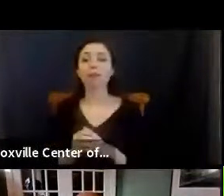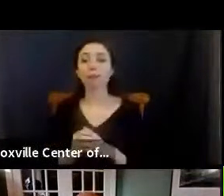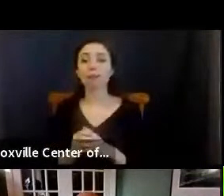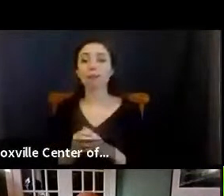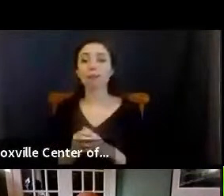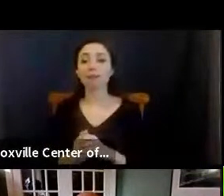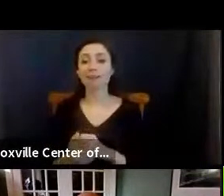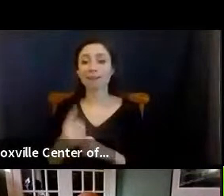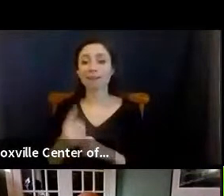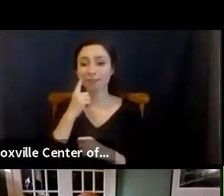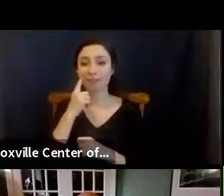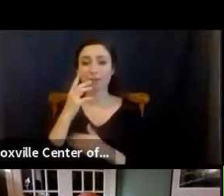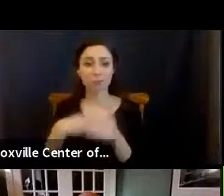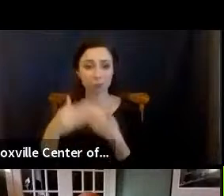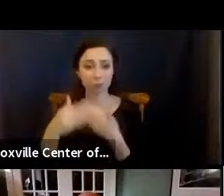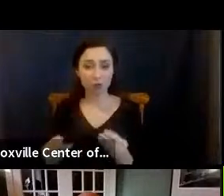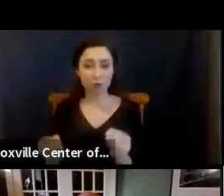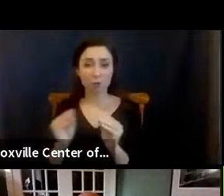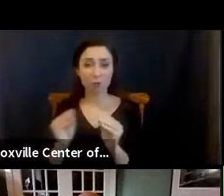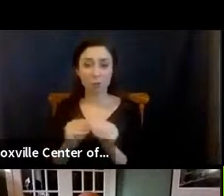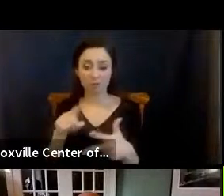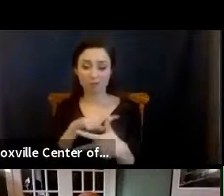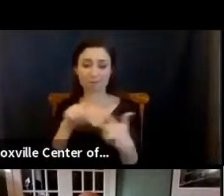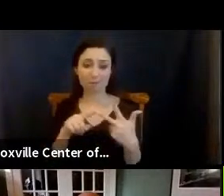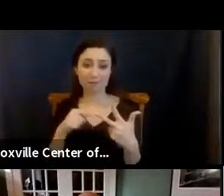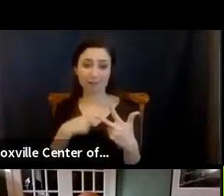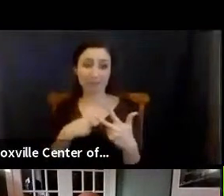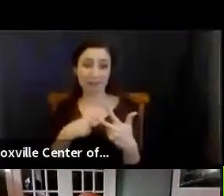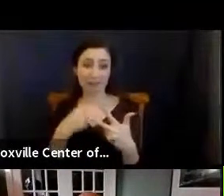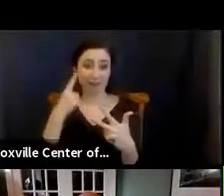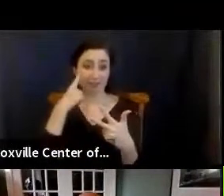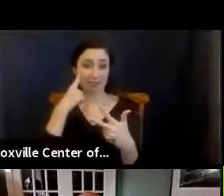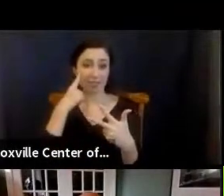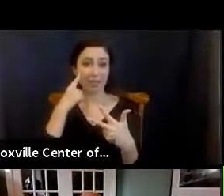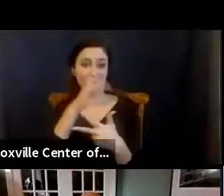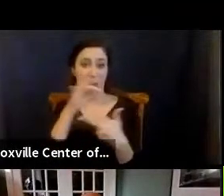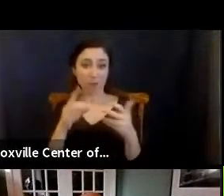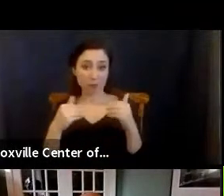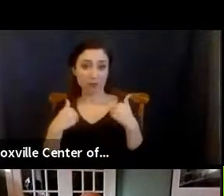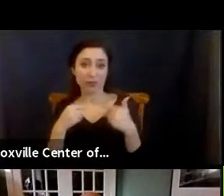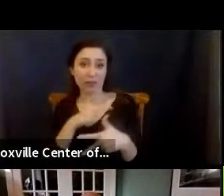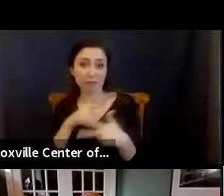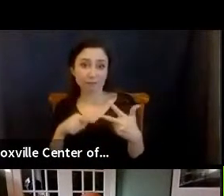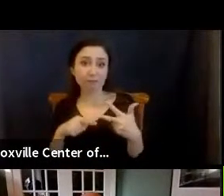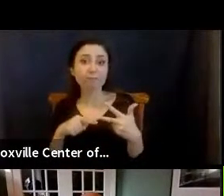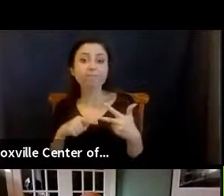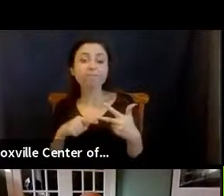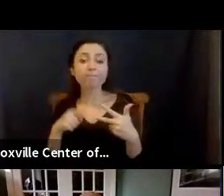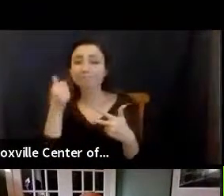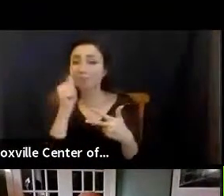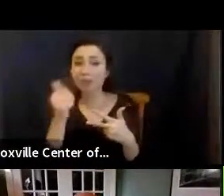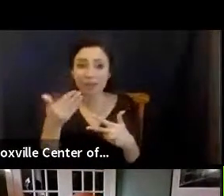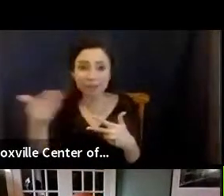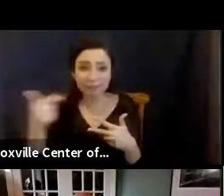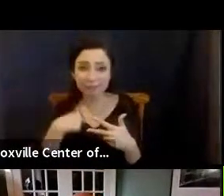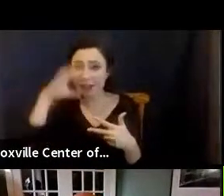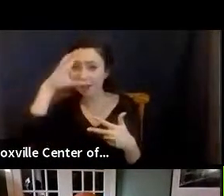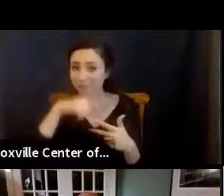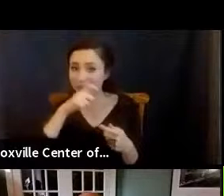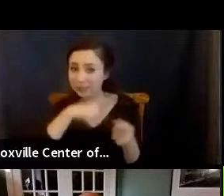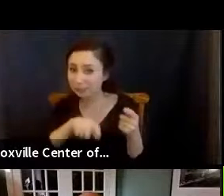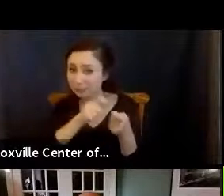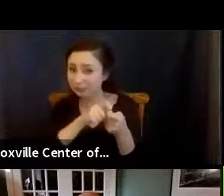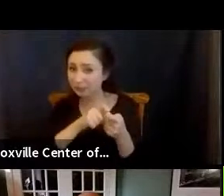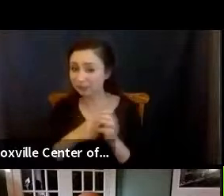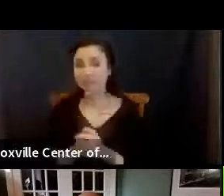along. Those are the three that I get out of this conversation. And so, is there anything that I've specifically missed?